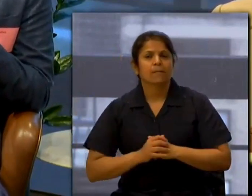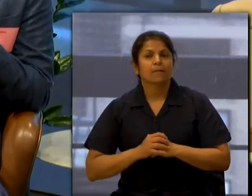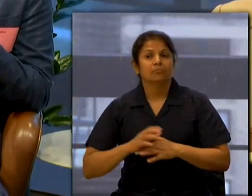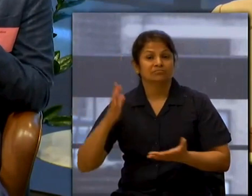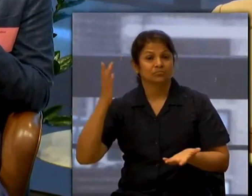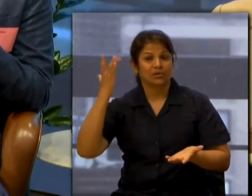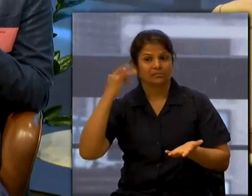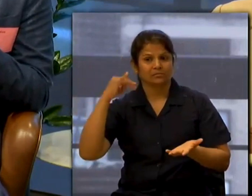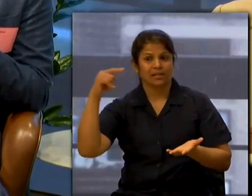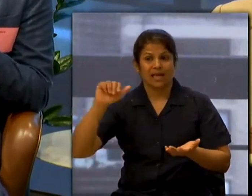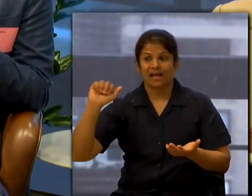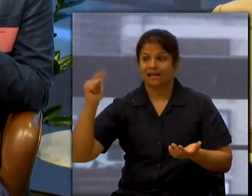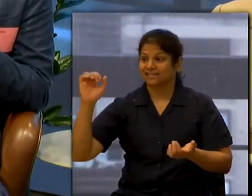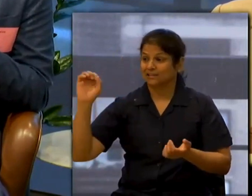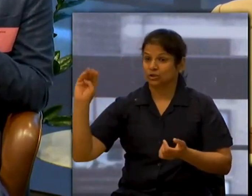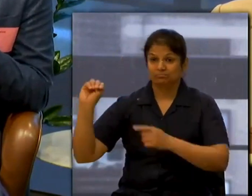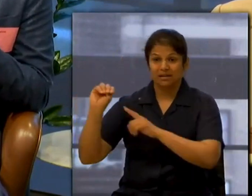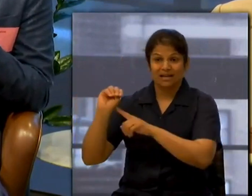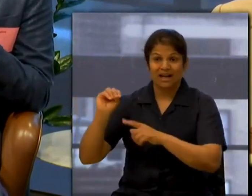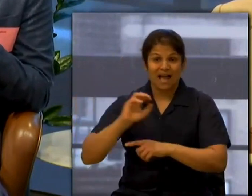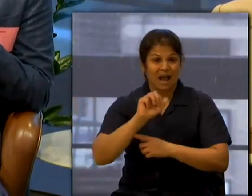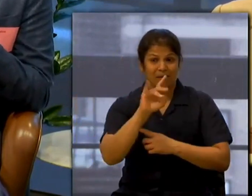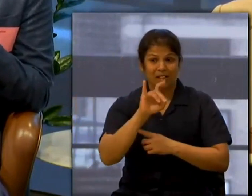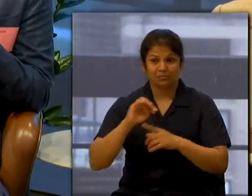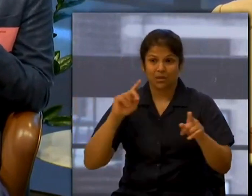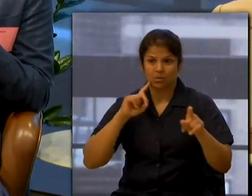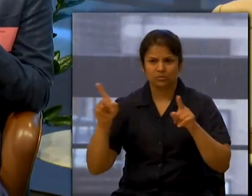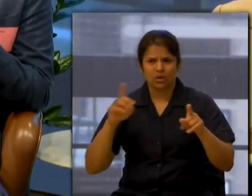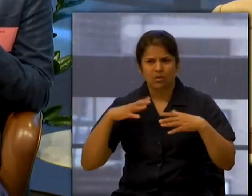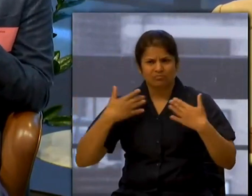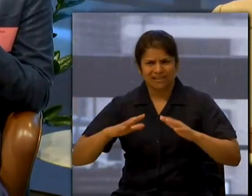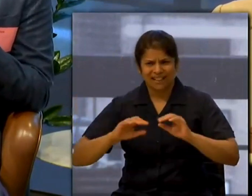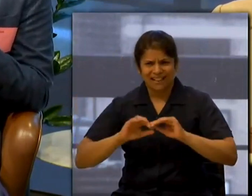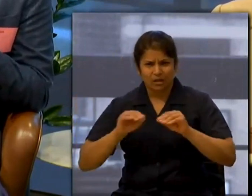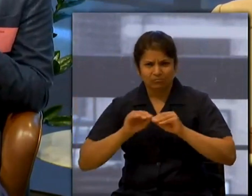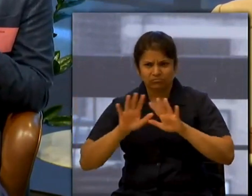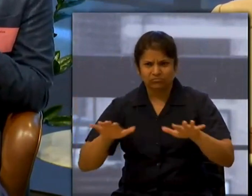are still extremely pervasive in our society. This despite